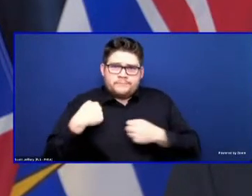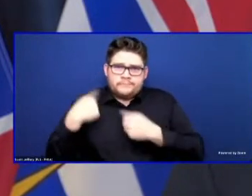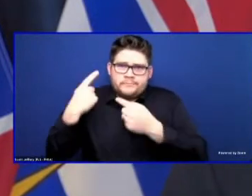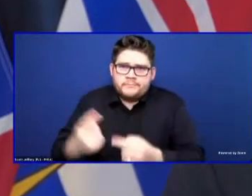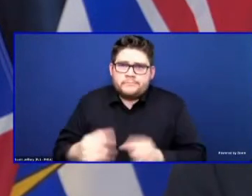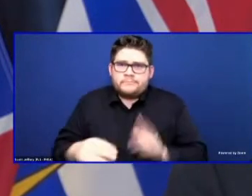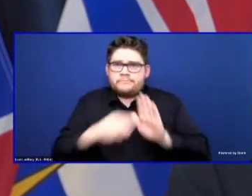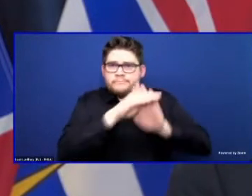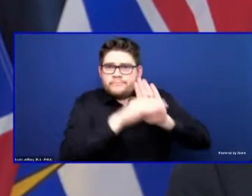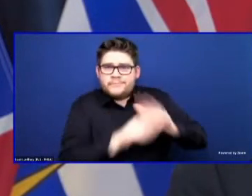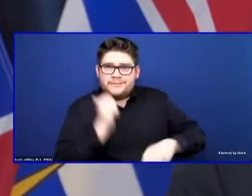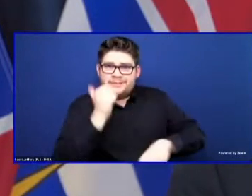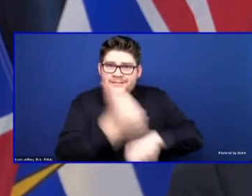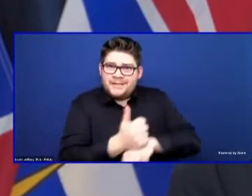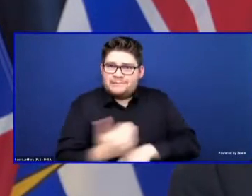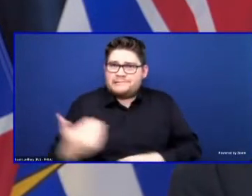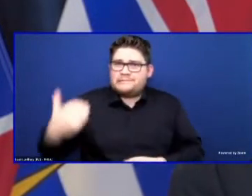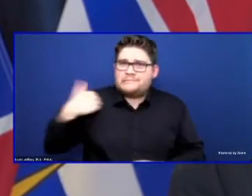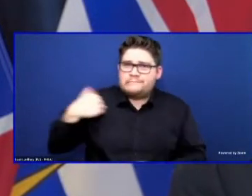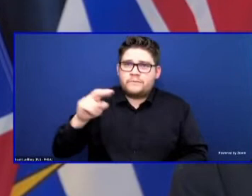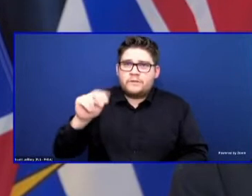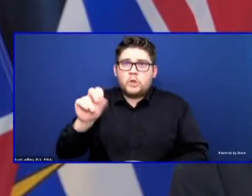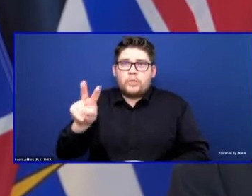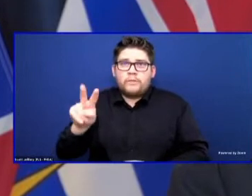November, made